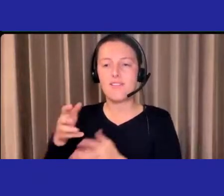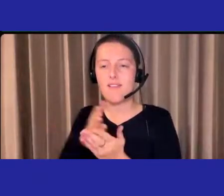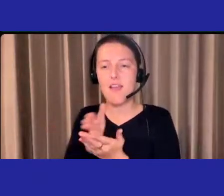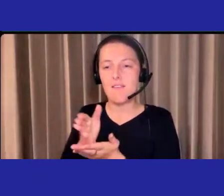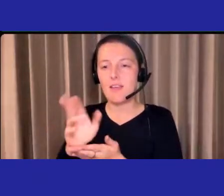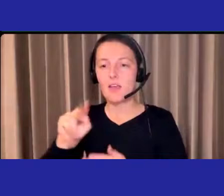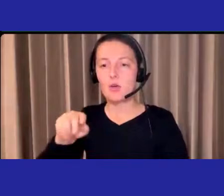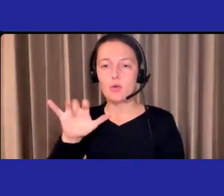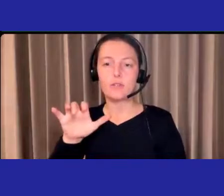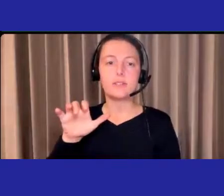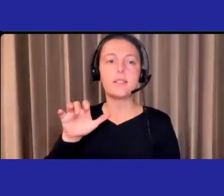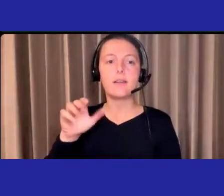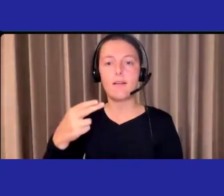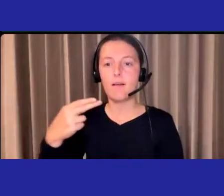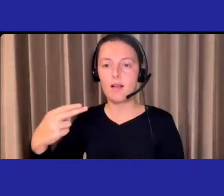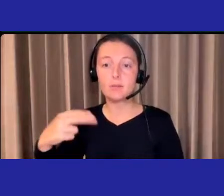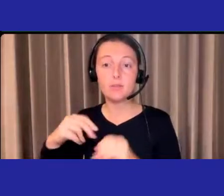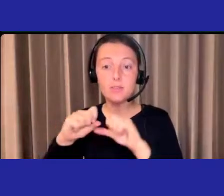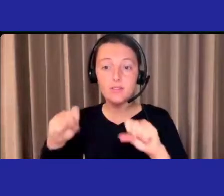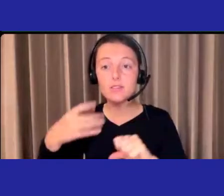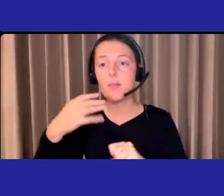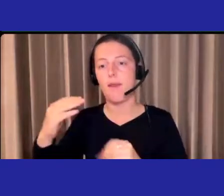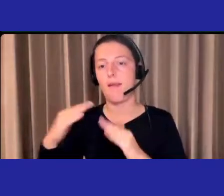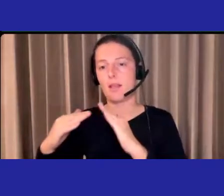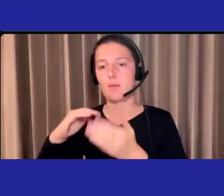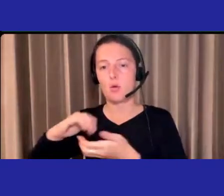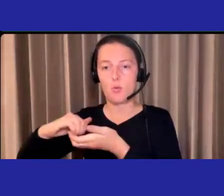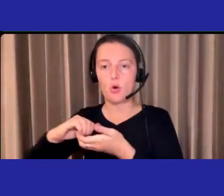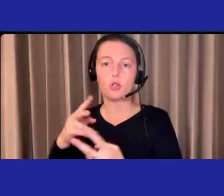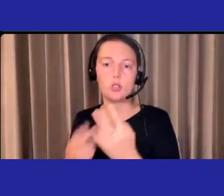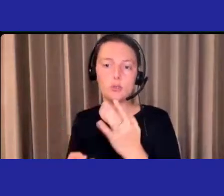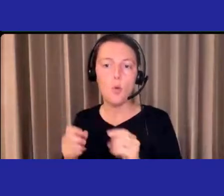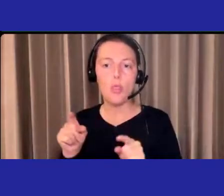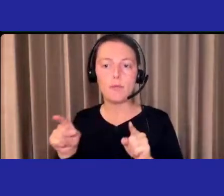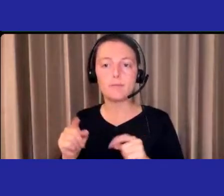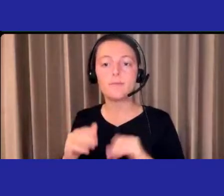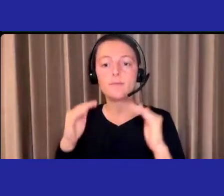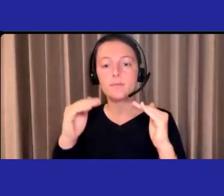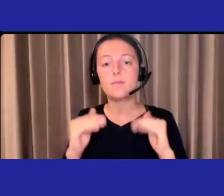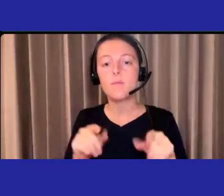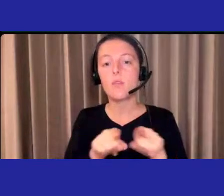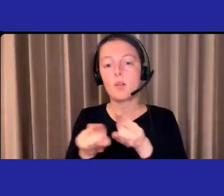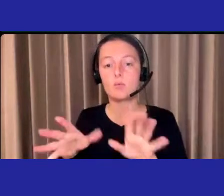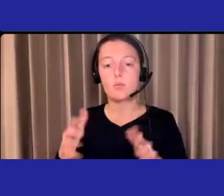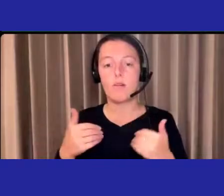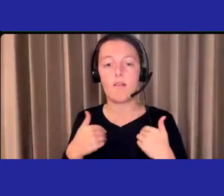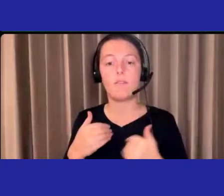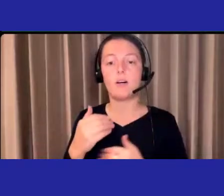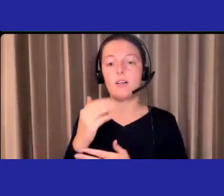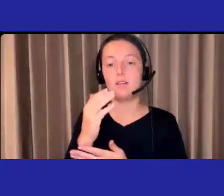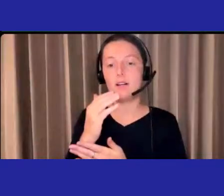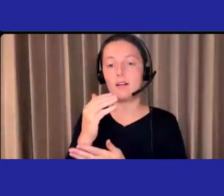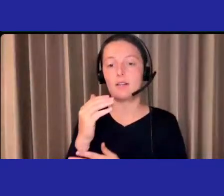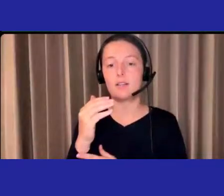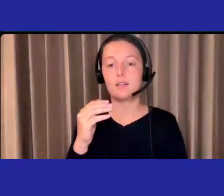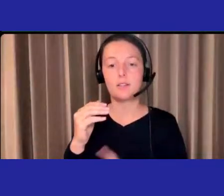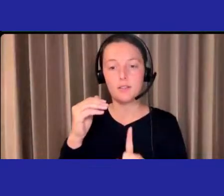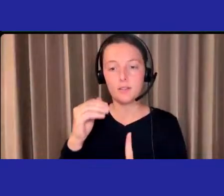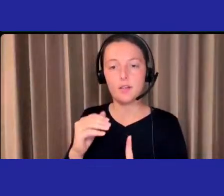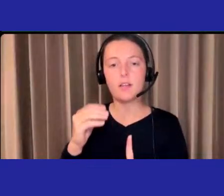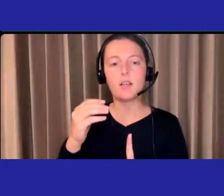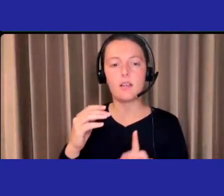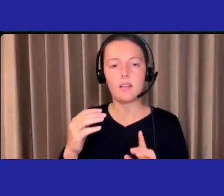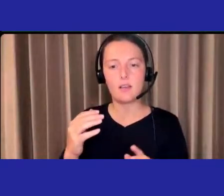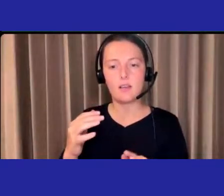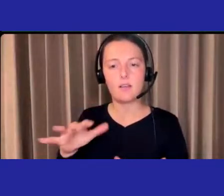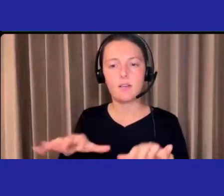partners. We also have our We Salute You campaign, a campaign that honors veteran services while also encouraging veteran or